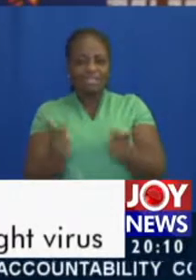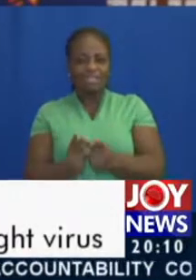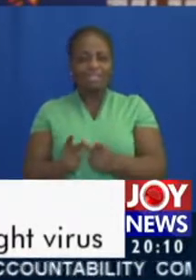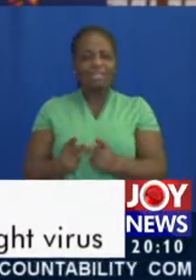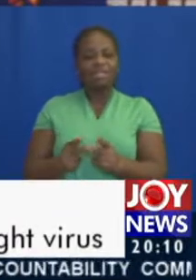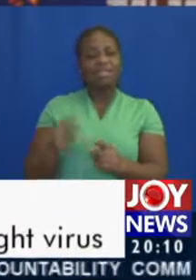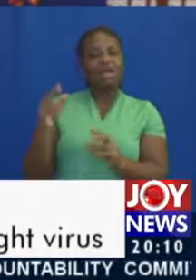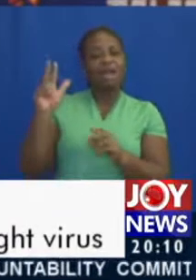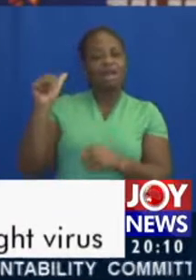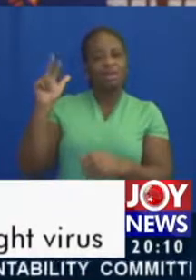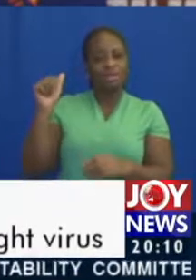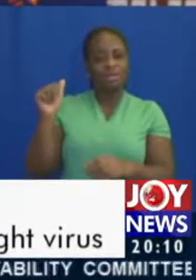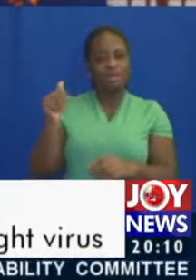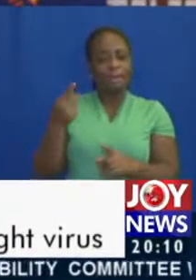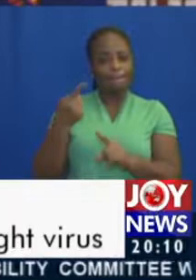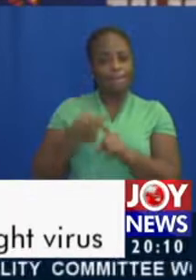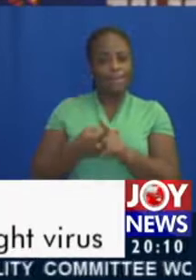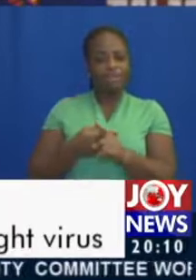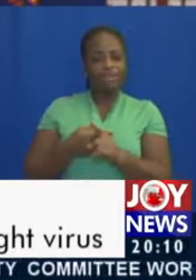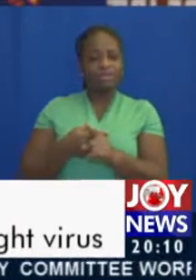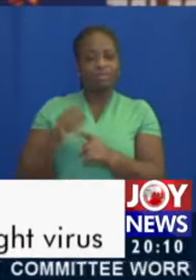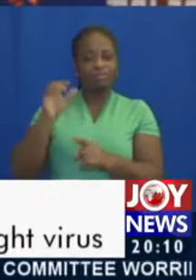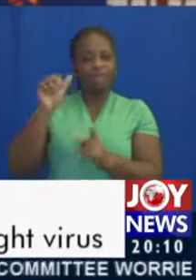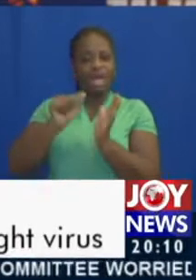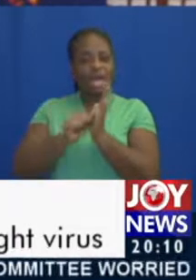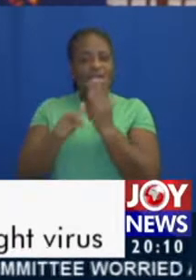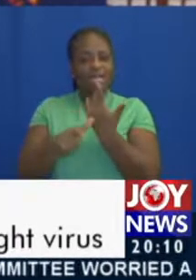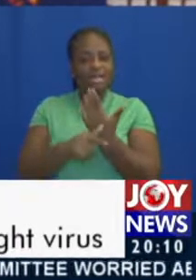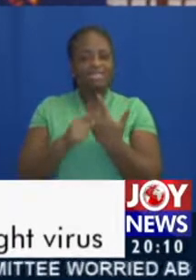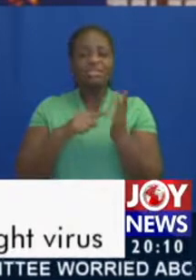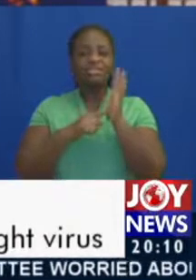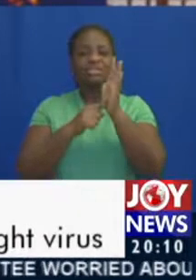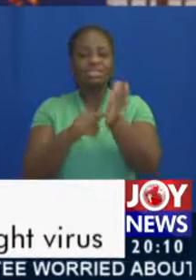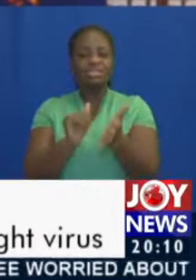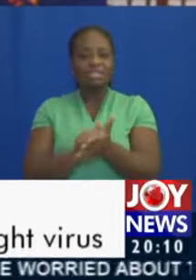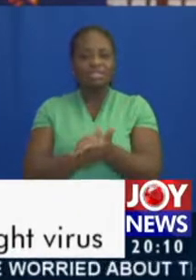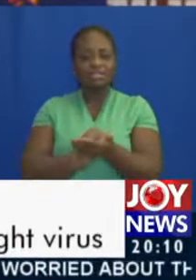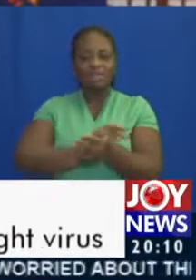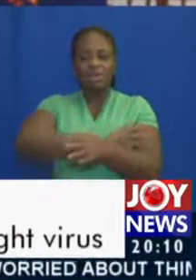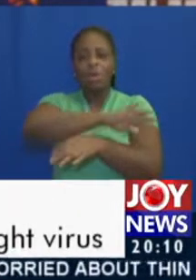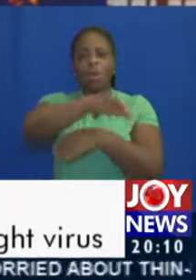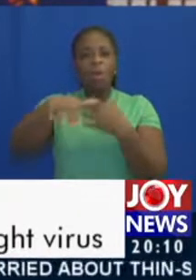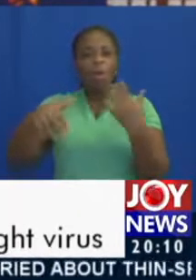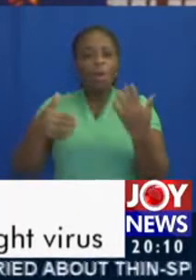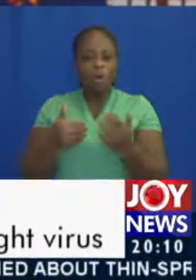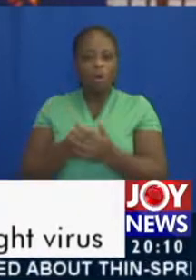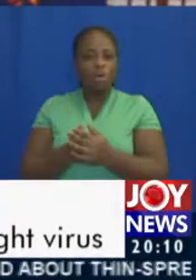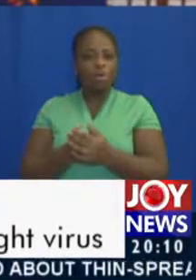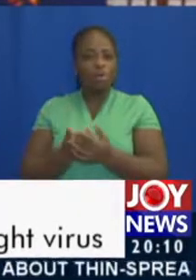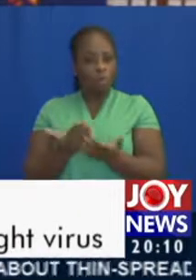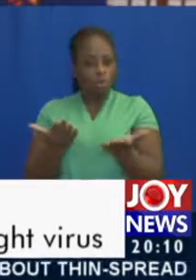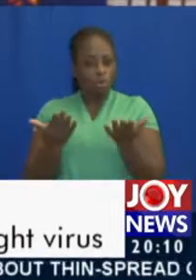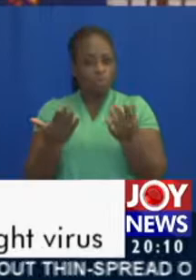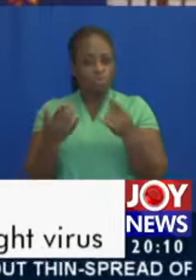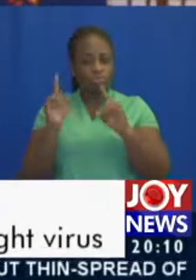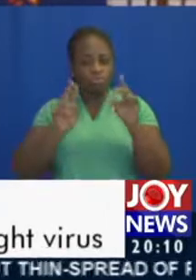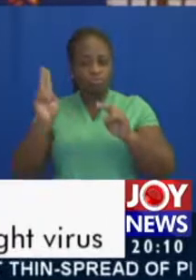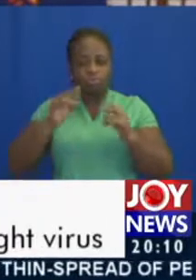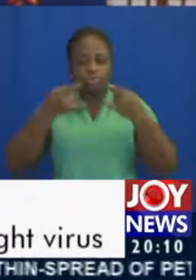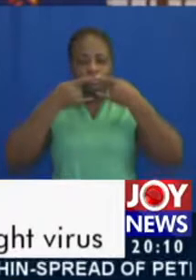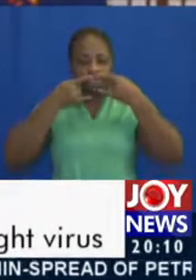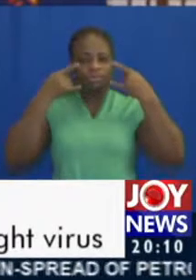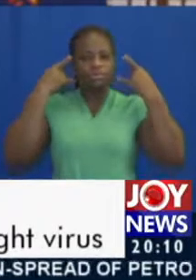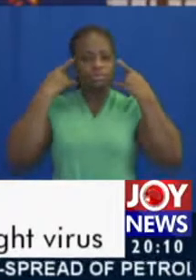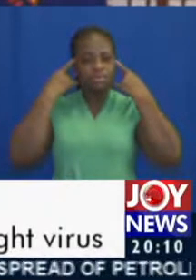August. It revealed that the overall intention to use face masks at the site surveyed was